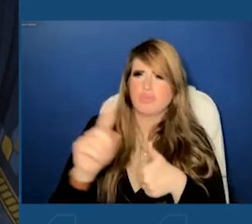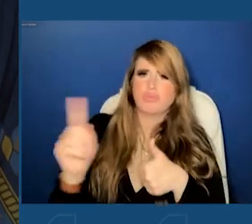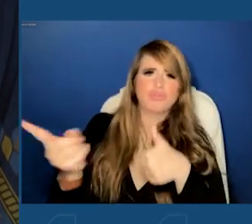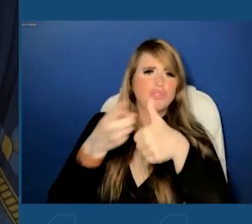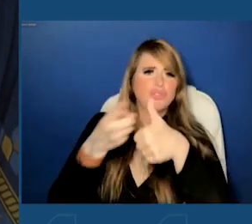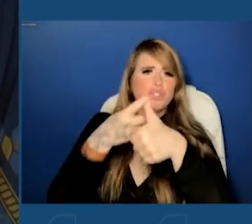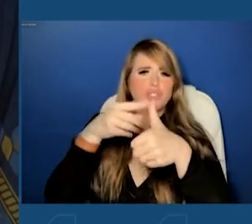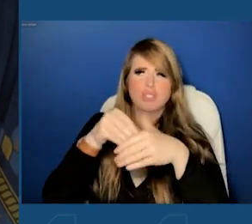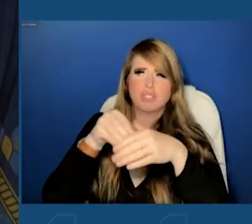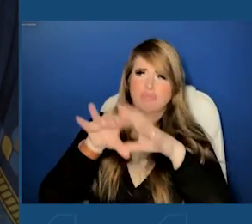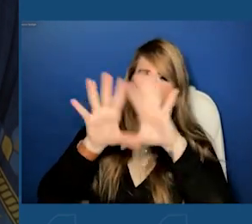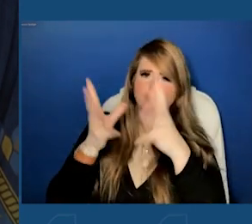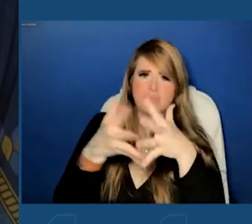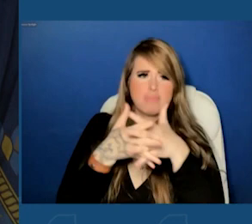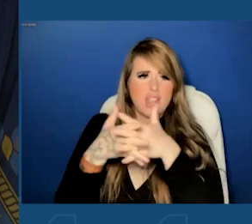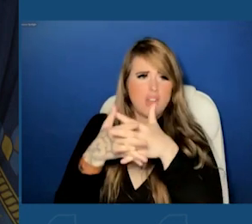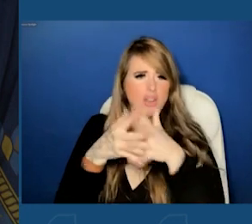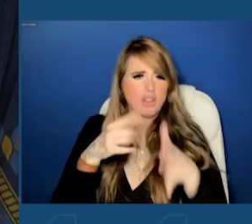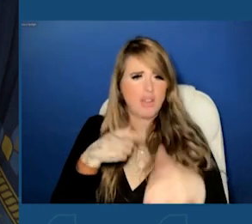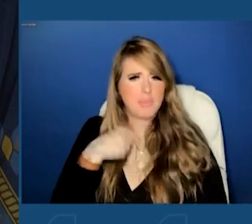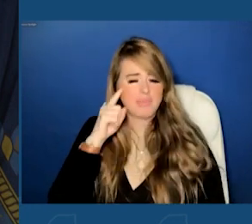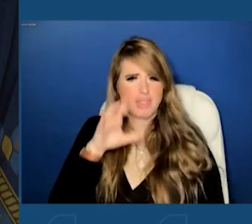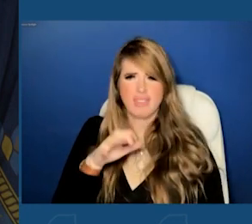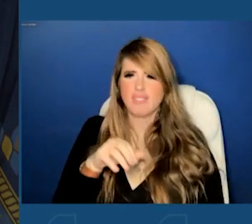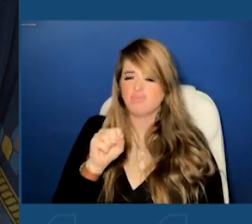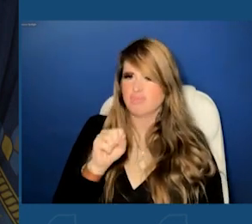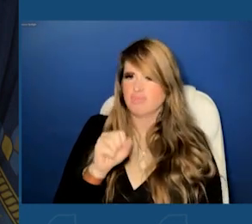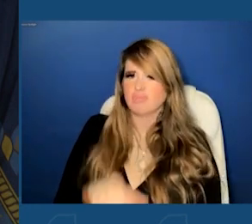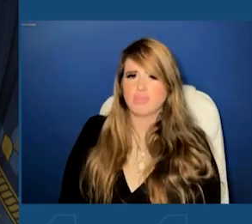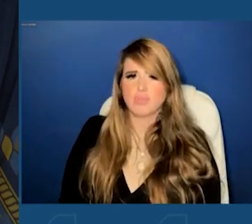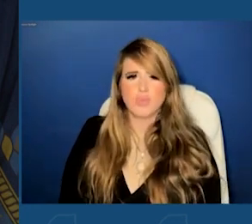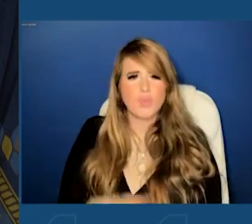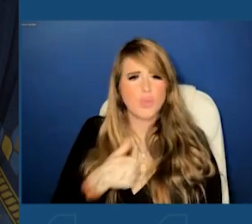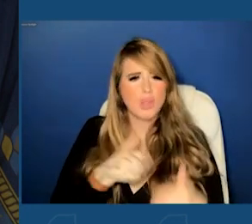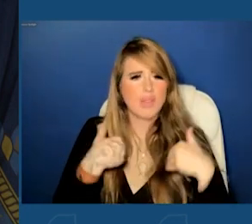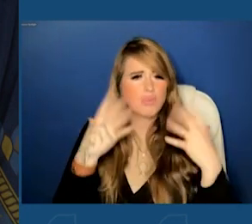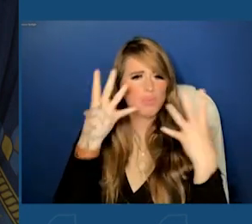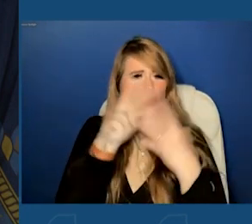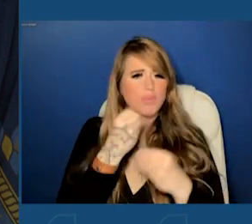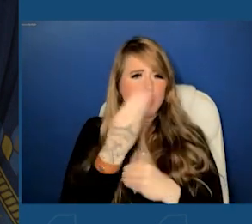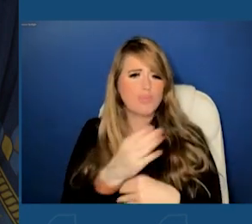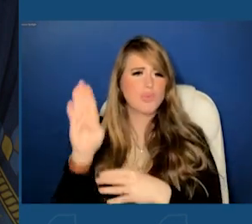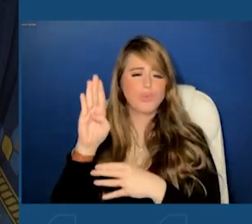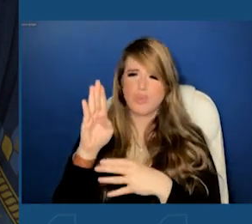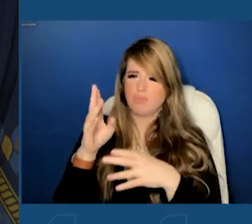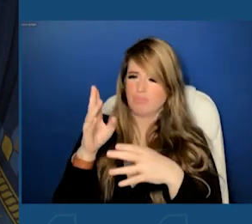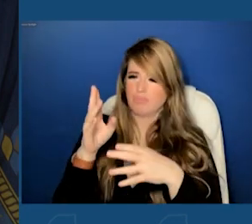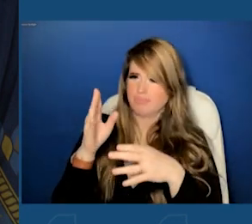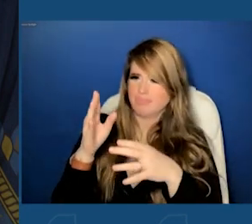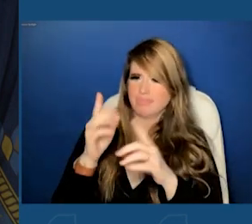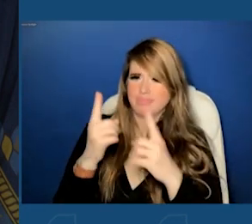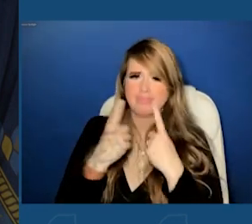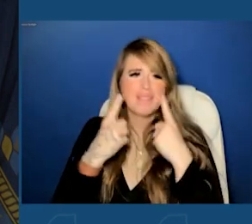on the beautiful blue iconic plastic garbage bags over our heads.